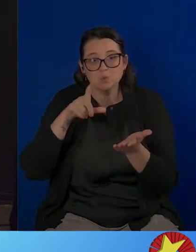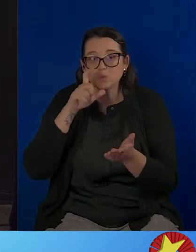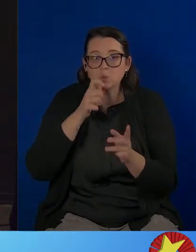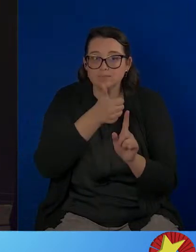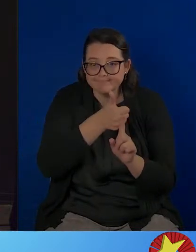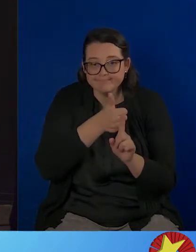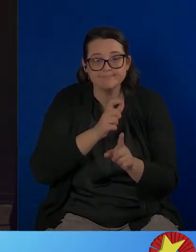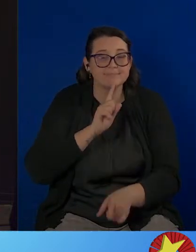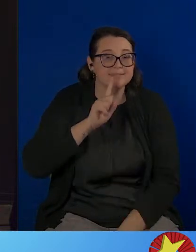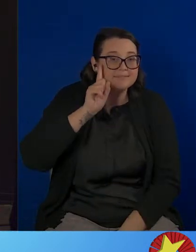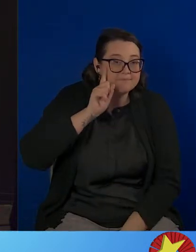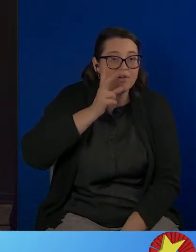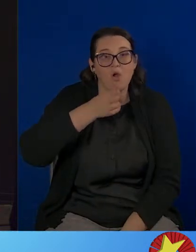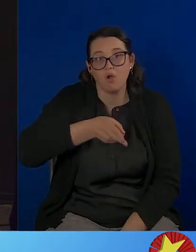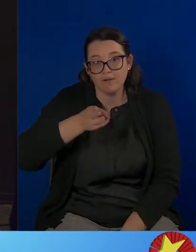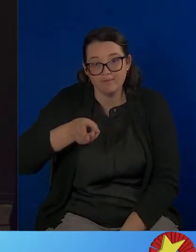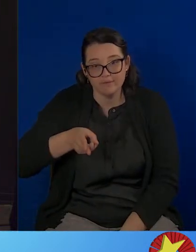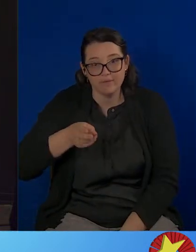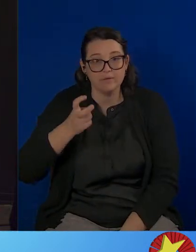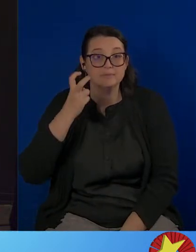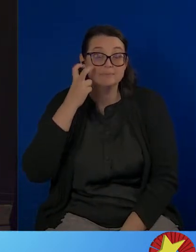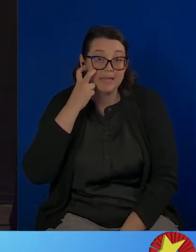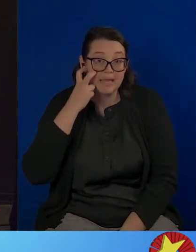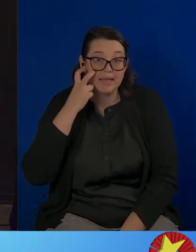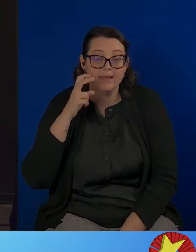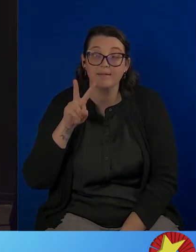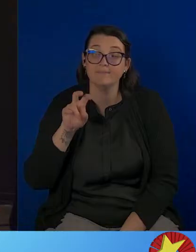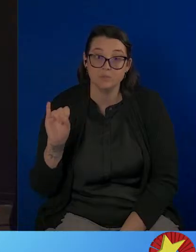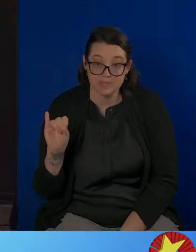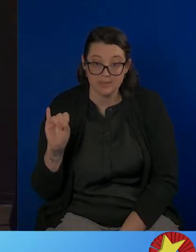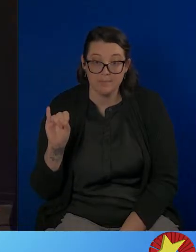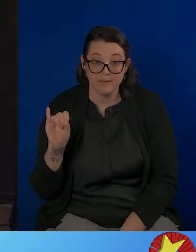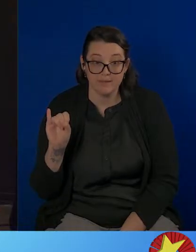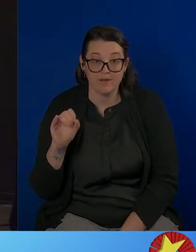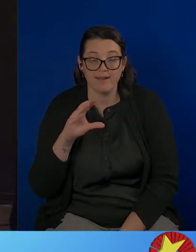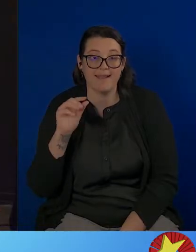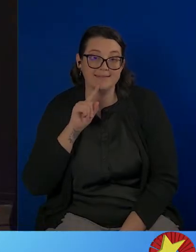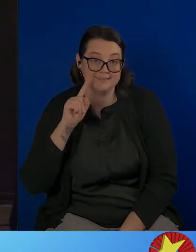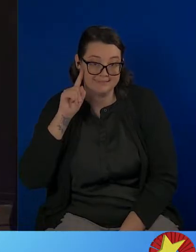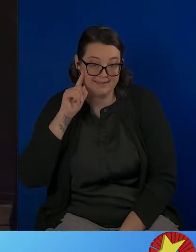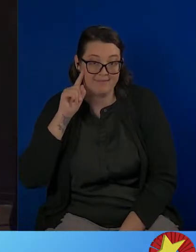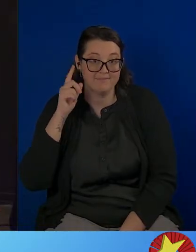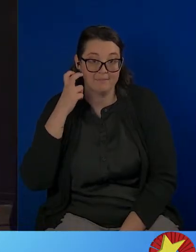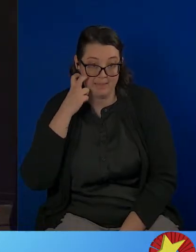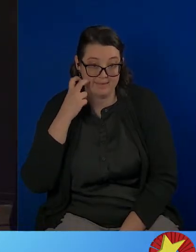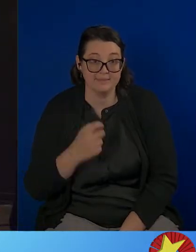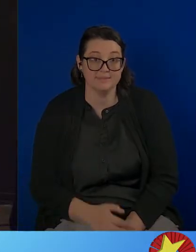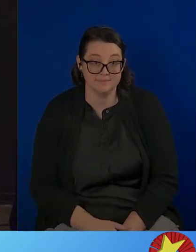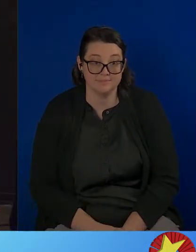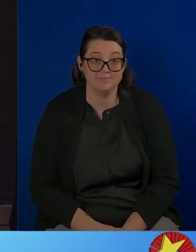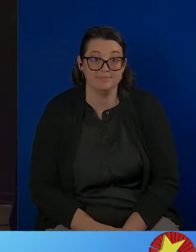deaf, hard of hearing, blind, visually impaired, and deafblind.